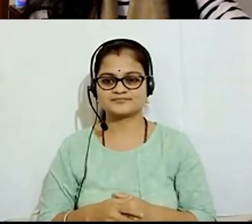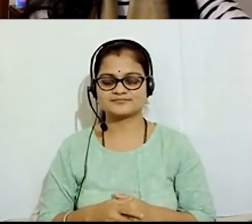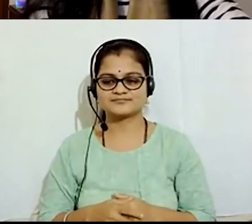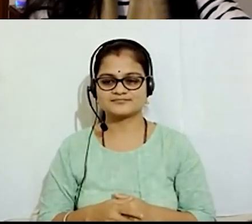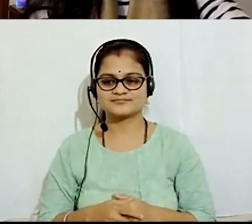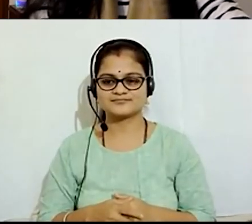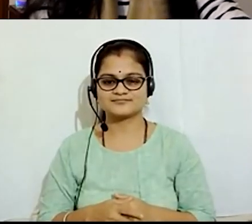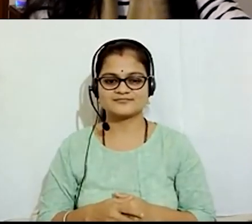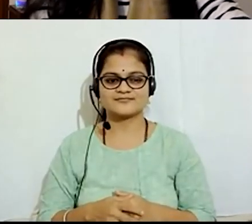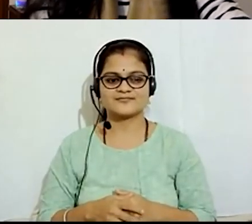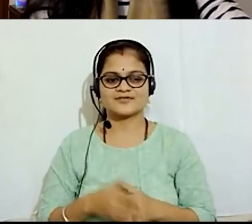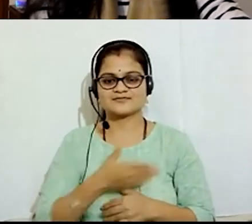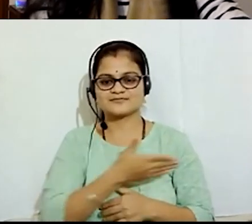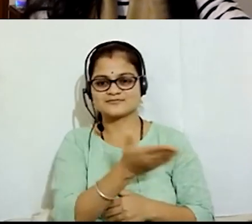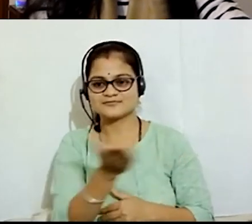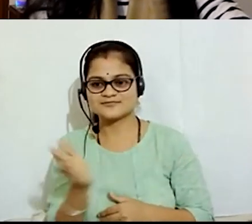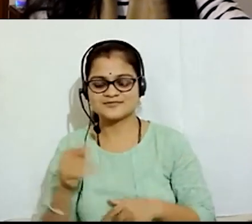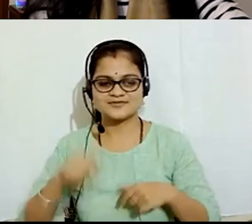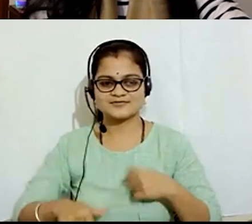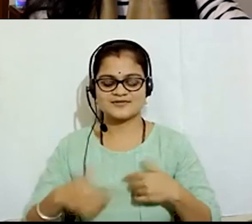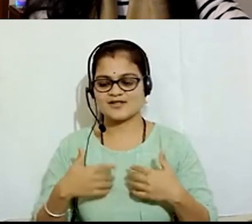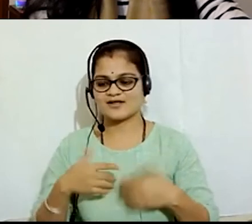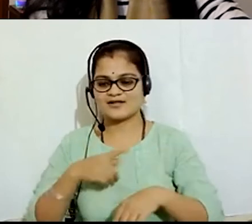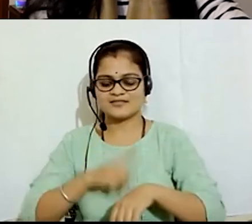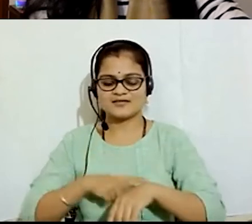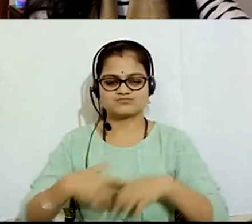for all of us, I think this is a very exciting moment.